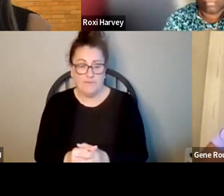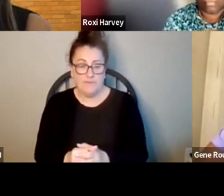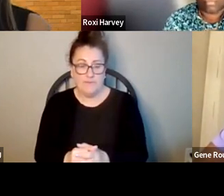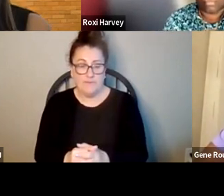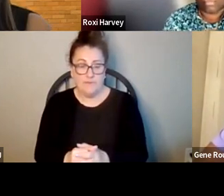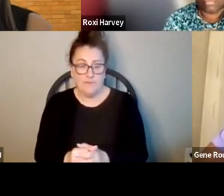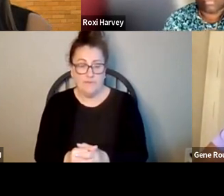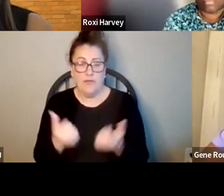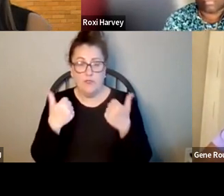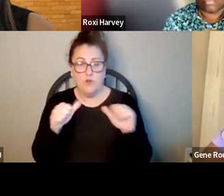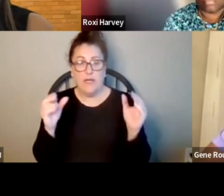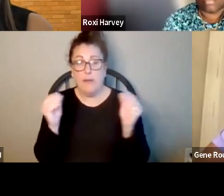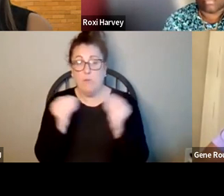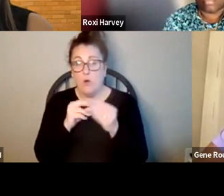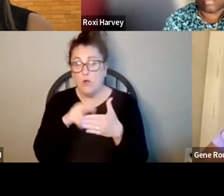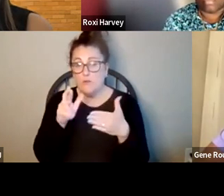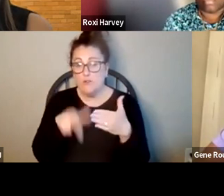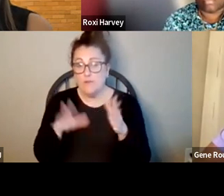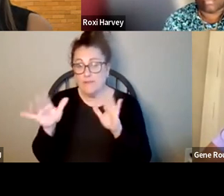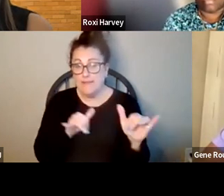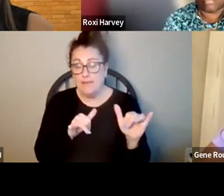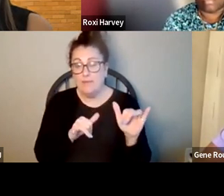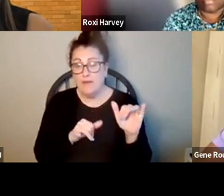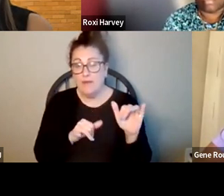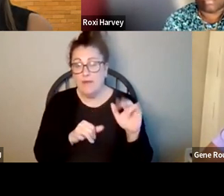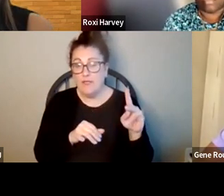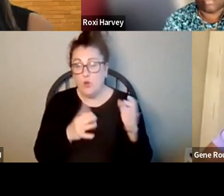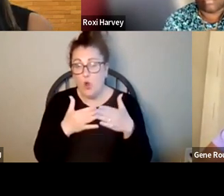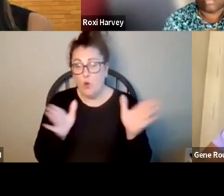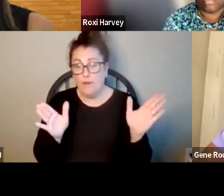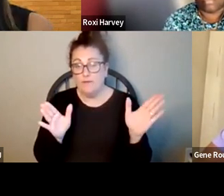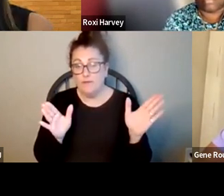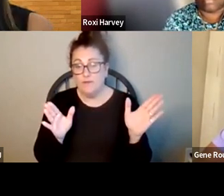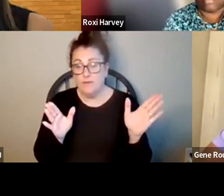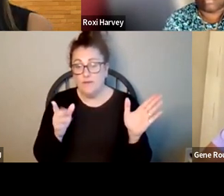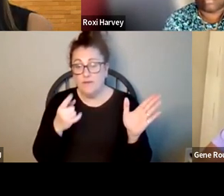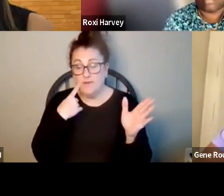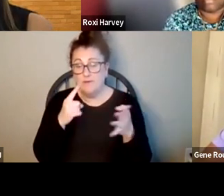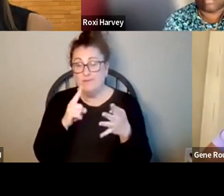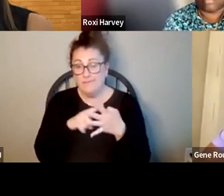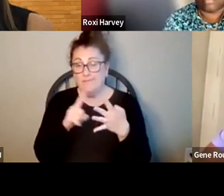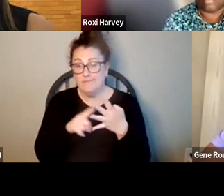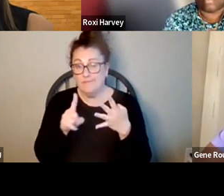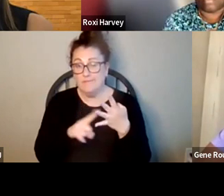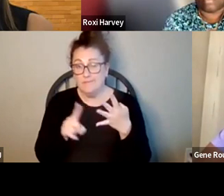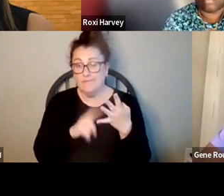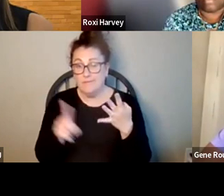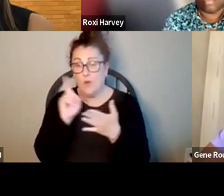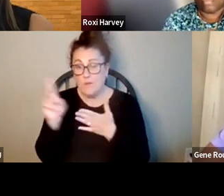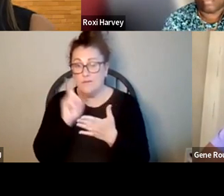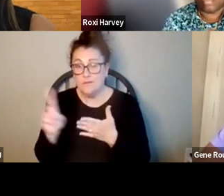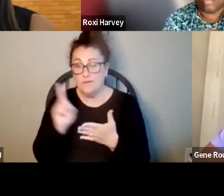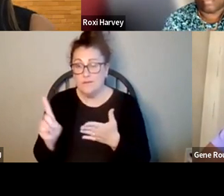trying to get more results in the same venue, because we've had that same venue open for a number of weeks, and the likelihood of people coming